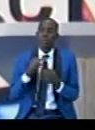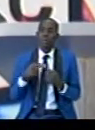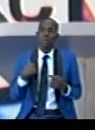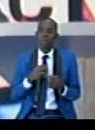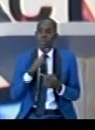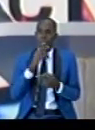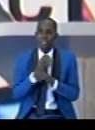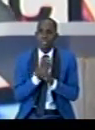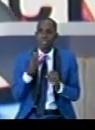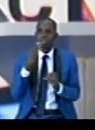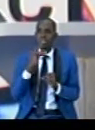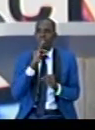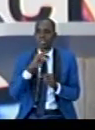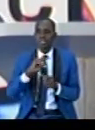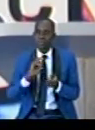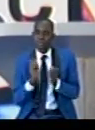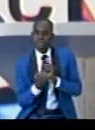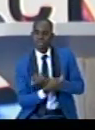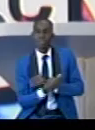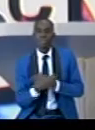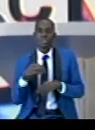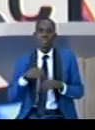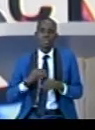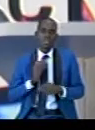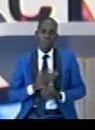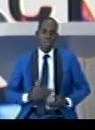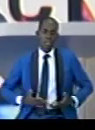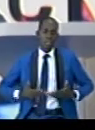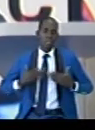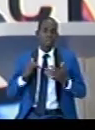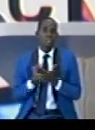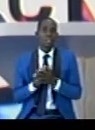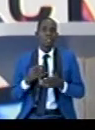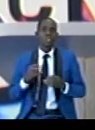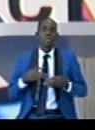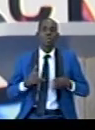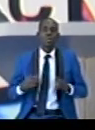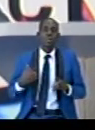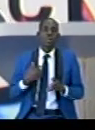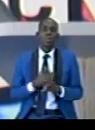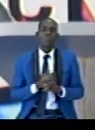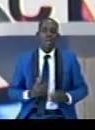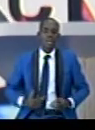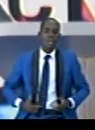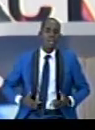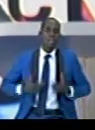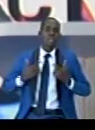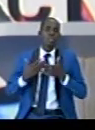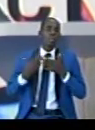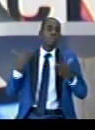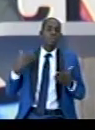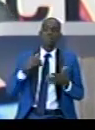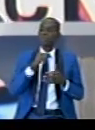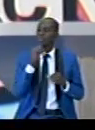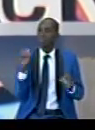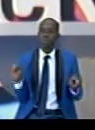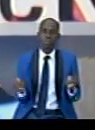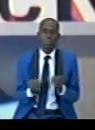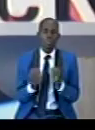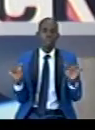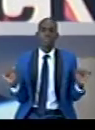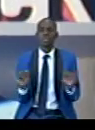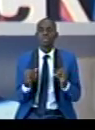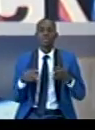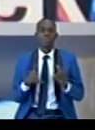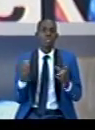our lives, that the lives we used to live, we don't live that life anymore. The life of unrighteousness